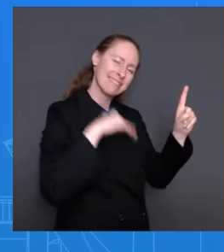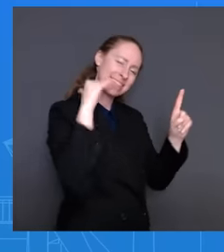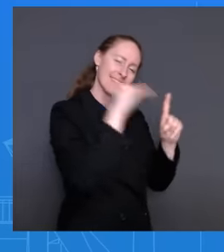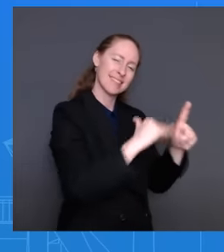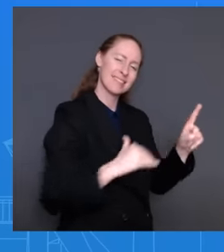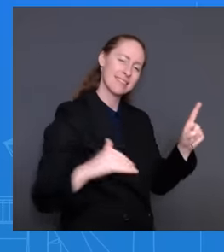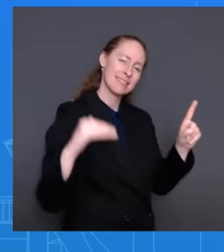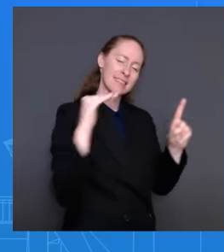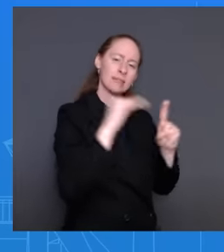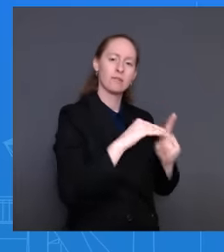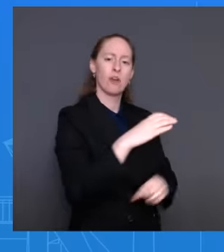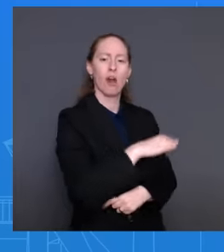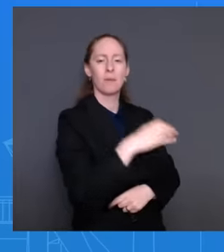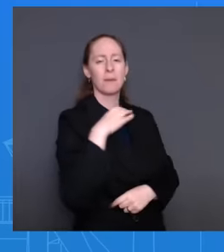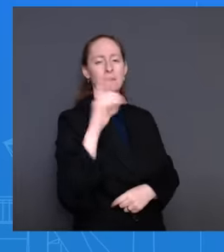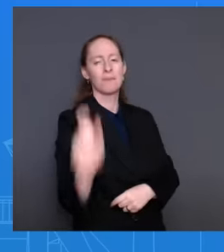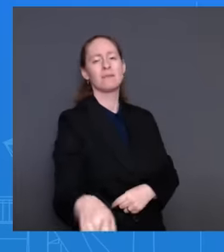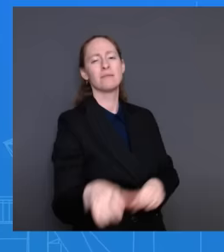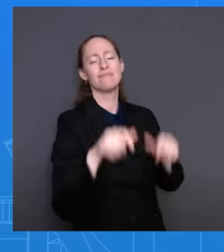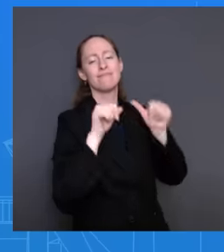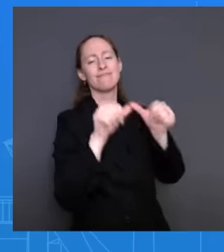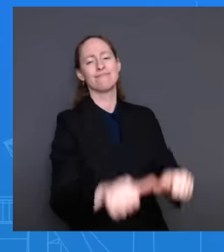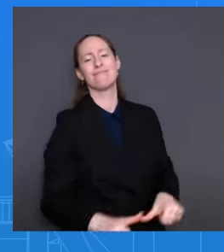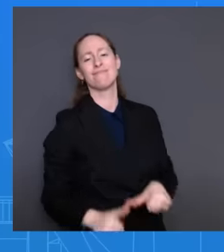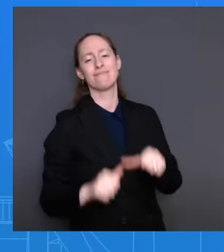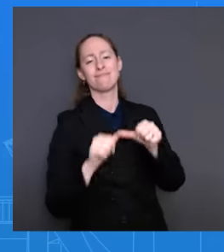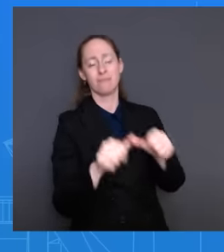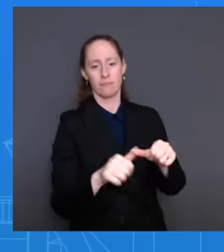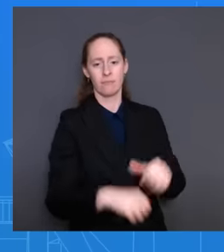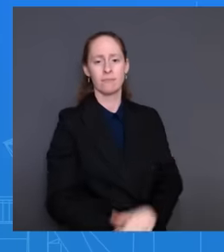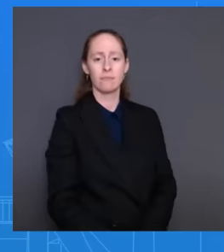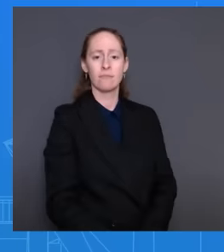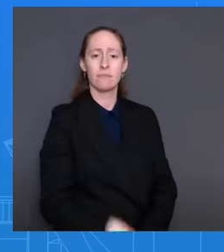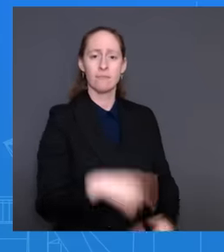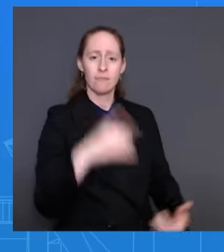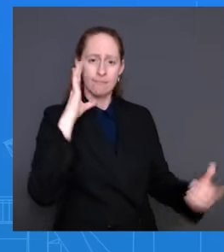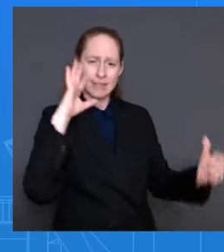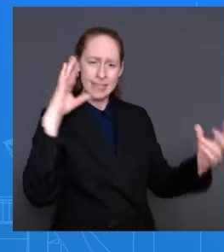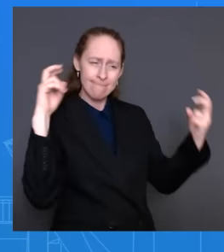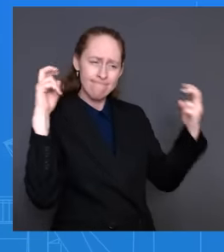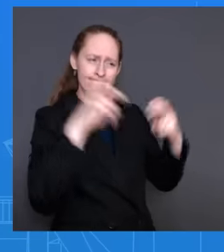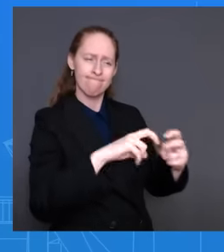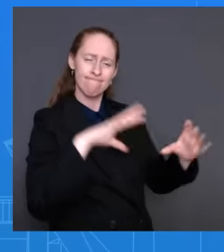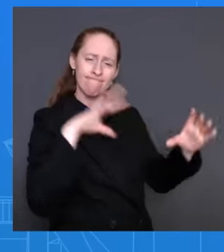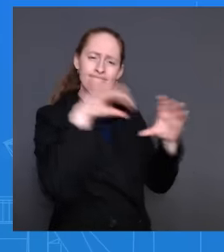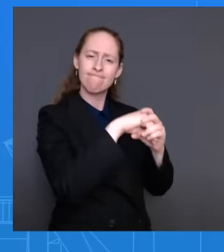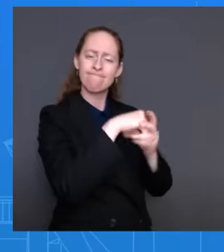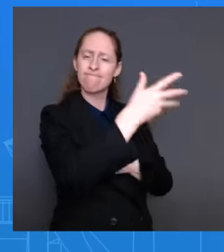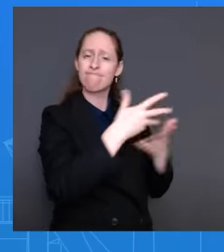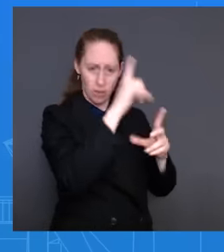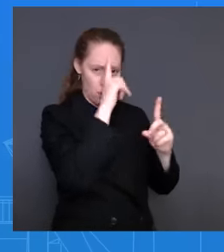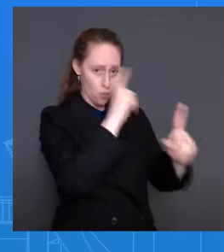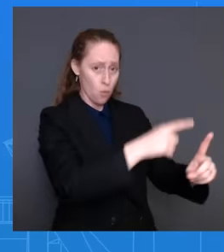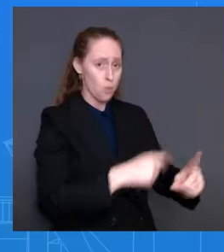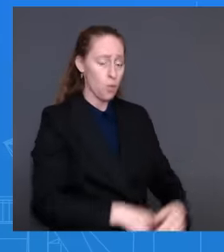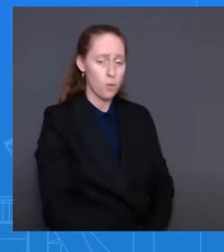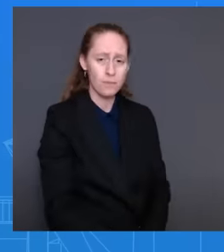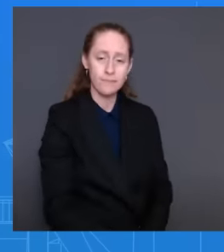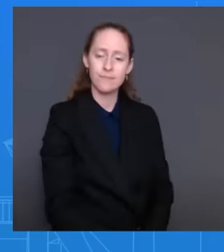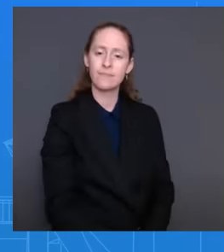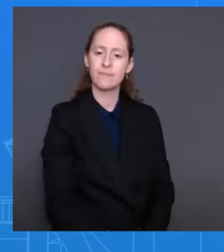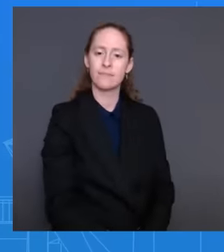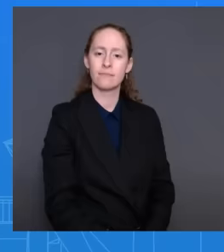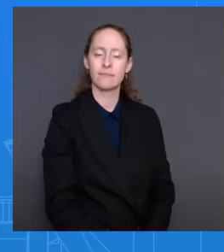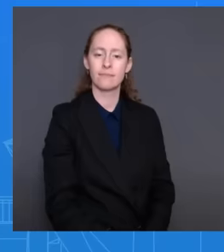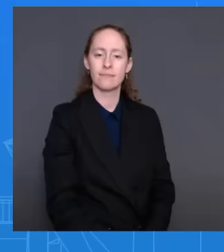helpful, he will certainly engage. But look, this what we're talking about is popular. It's something that the